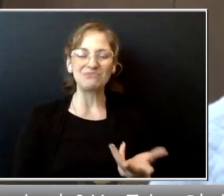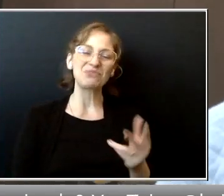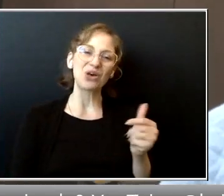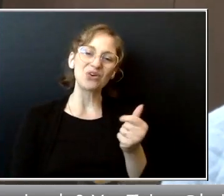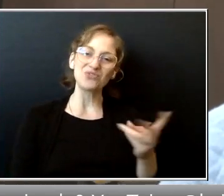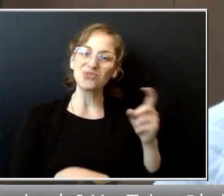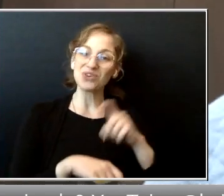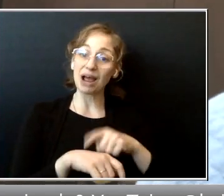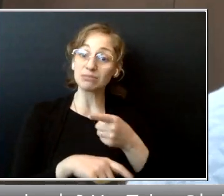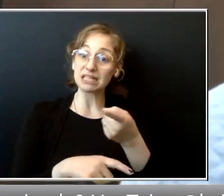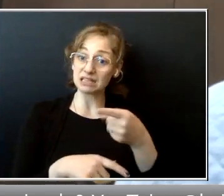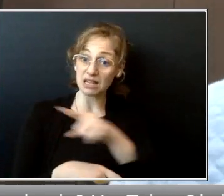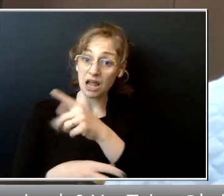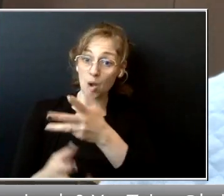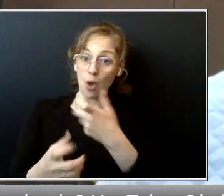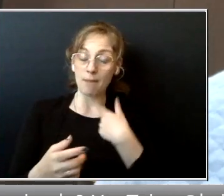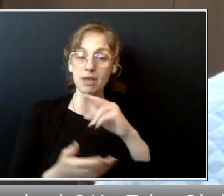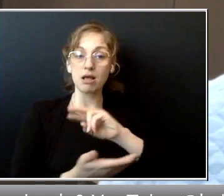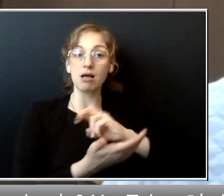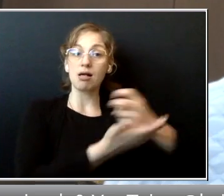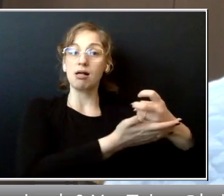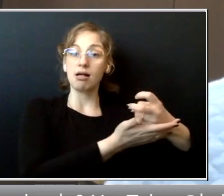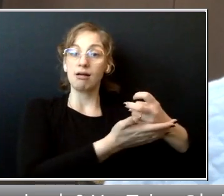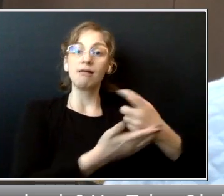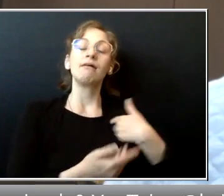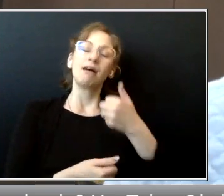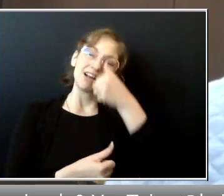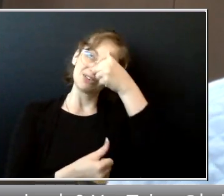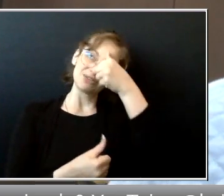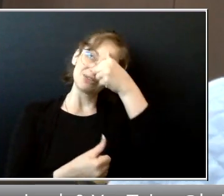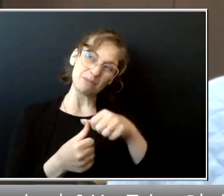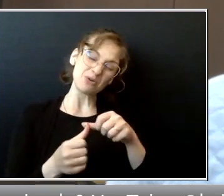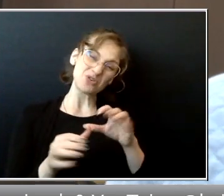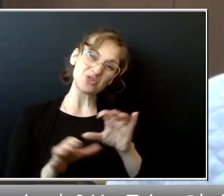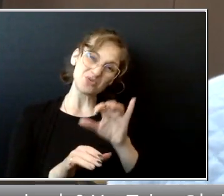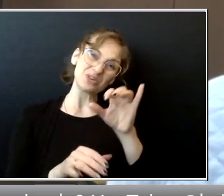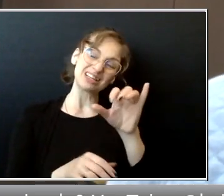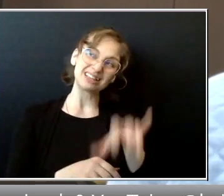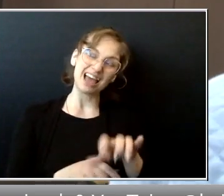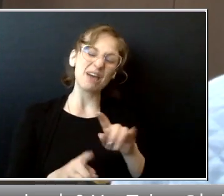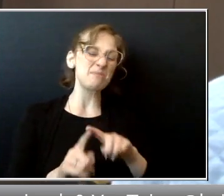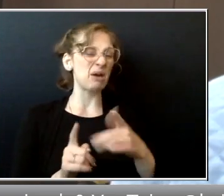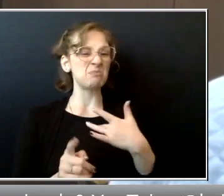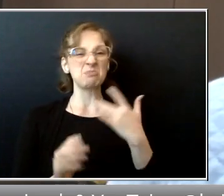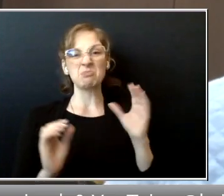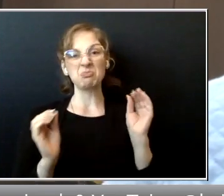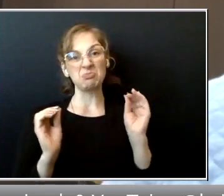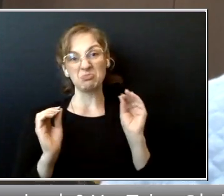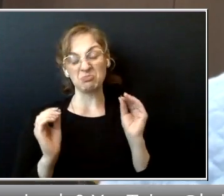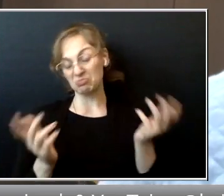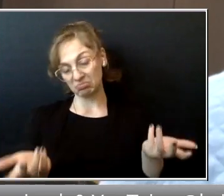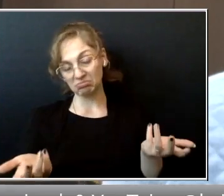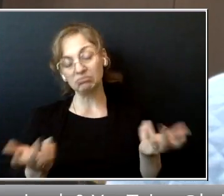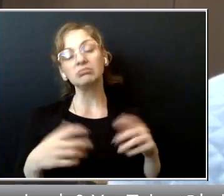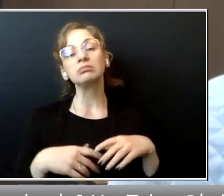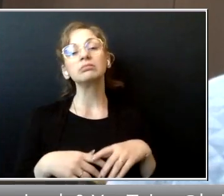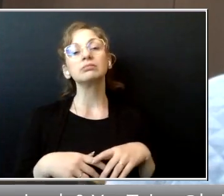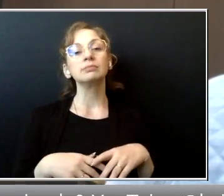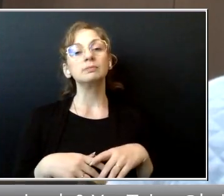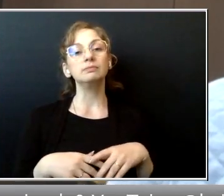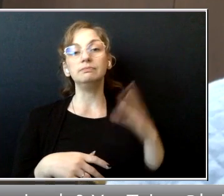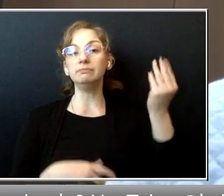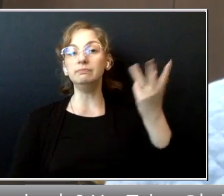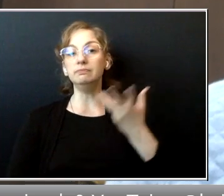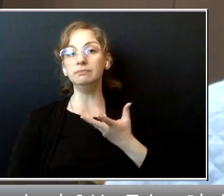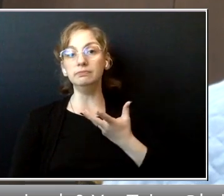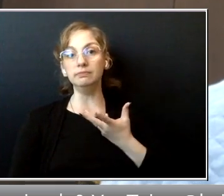me over or move me a little bit, and I remember kind of doing that, but you don't feel anything. And what ends up, you know, they told me we were in